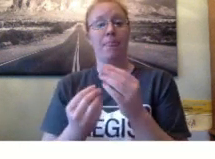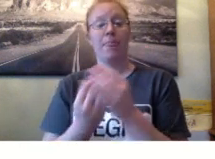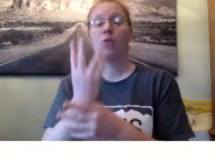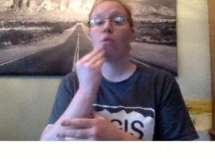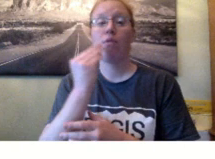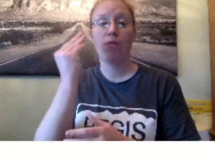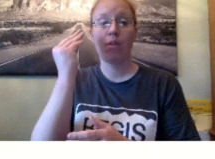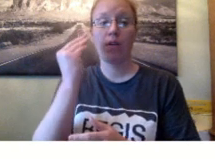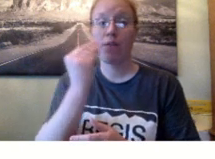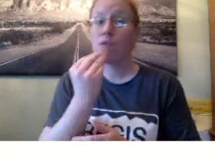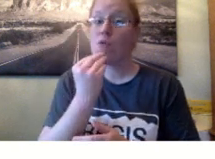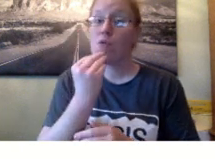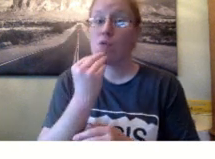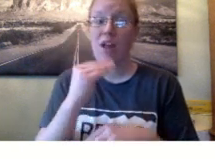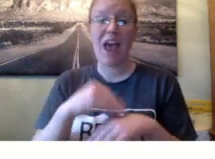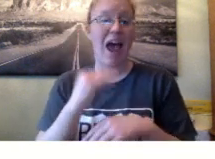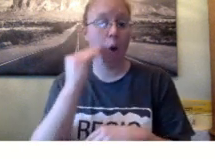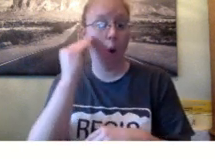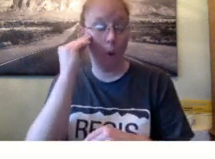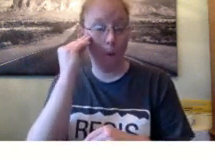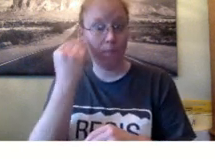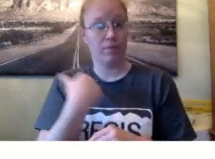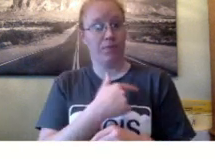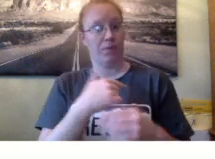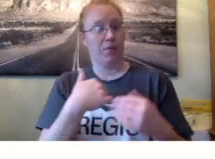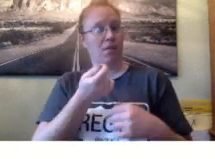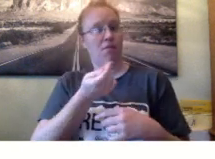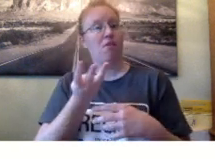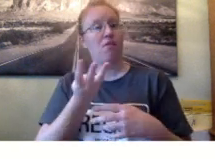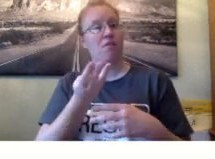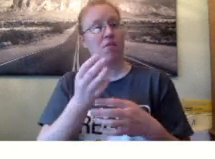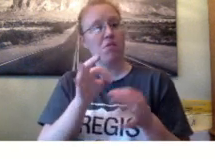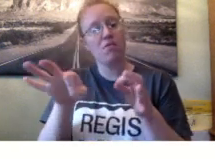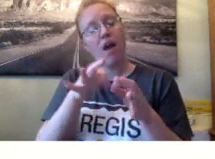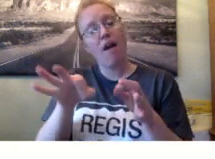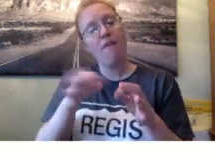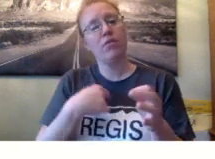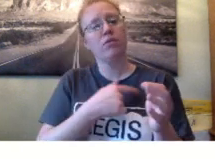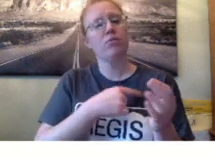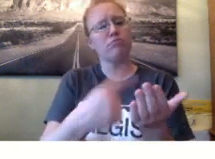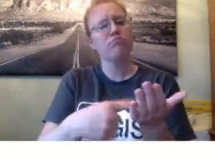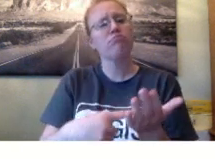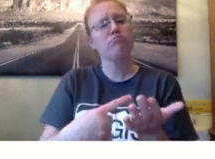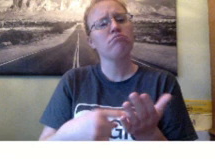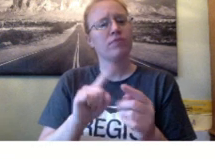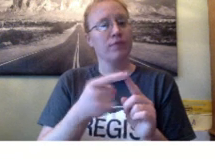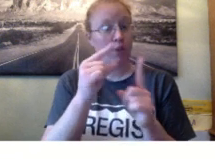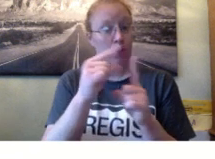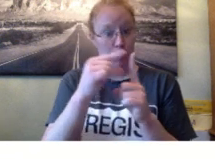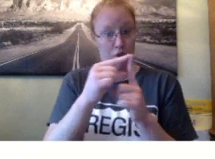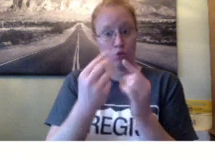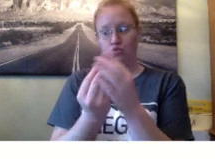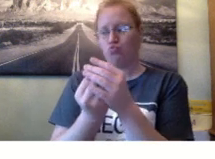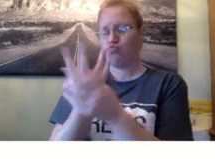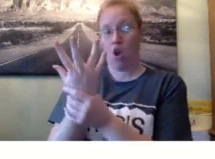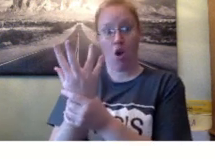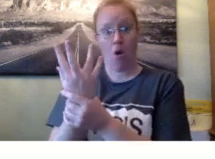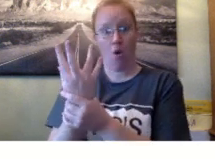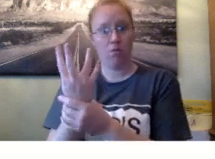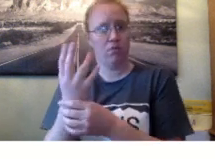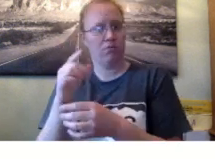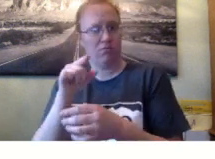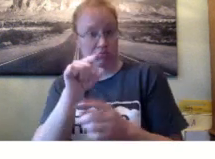At. Okay, so we have got a couple definitions that we're going to go through. Our first word is grow. Okay, so this one right